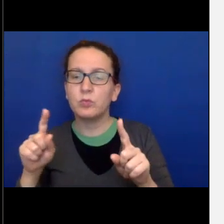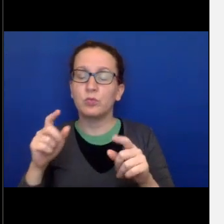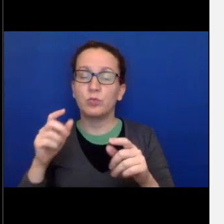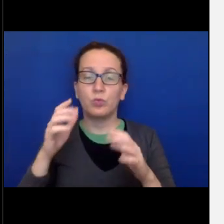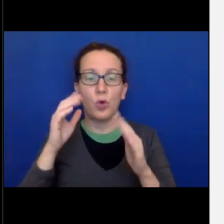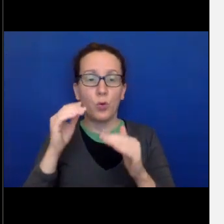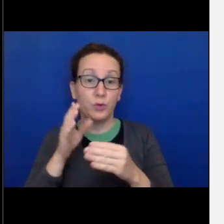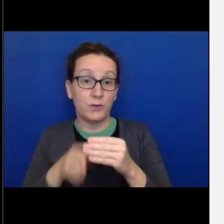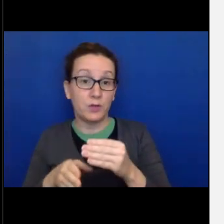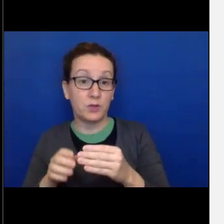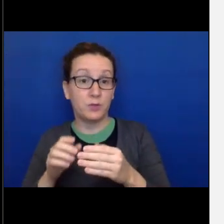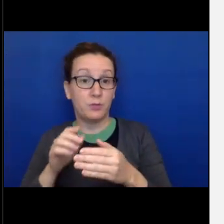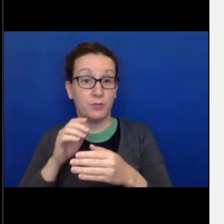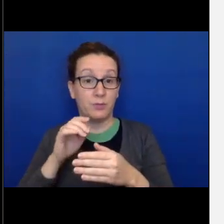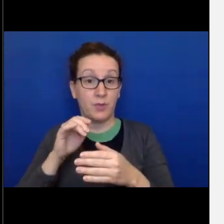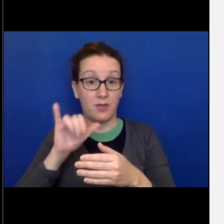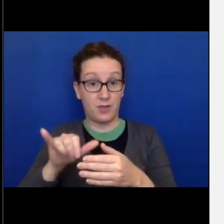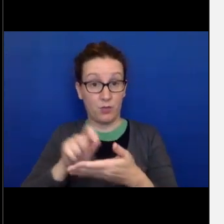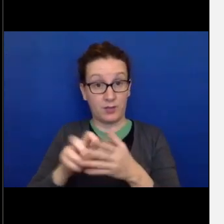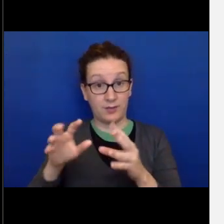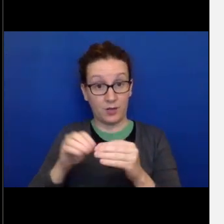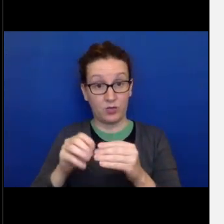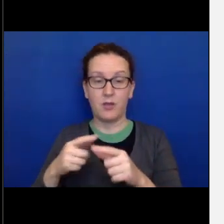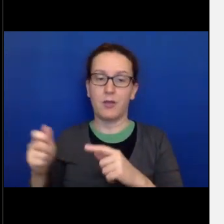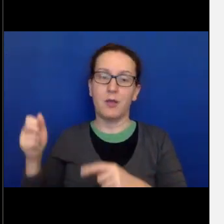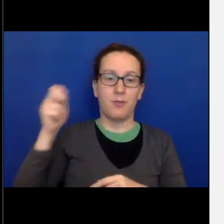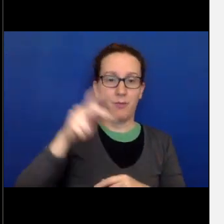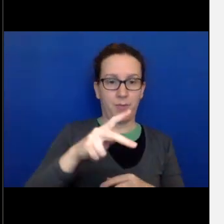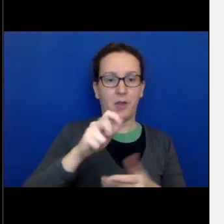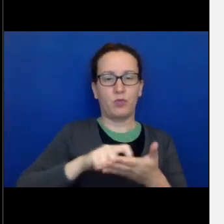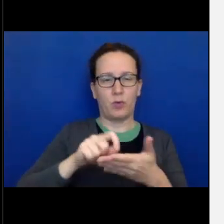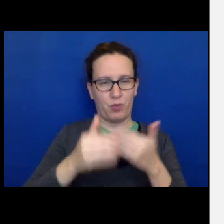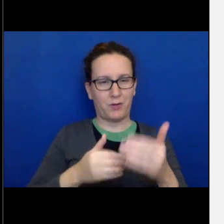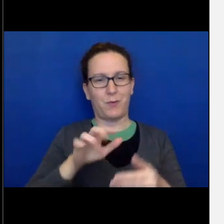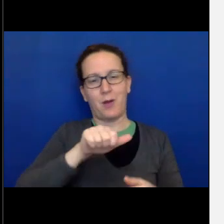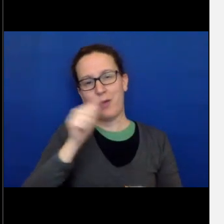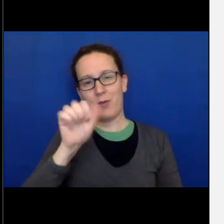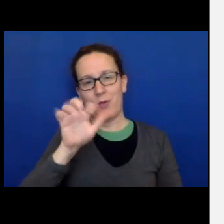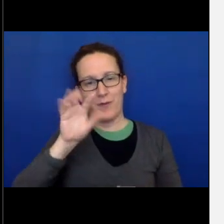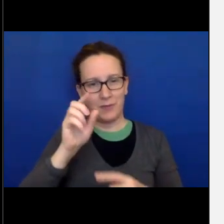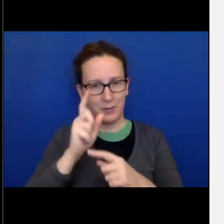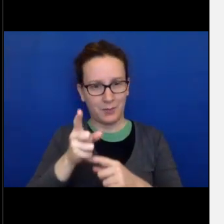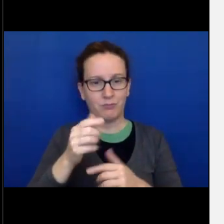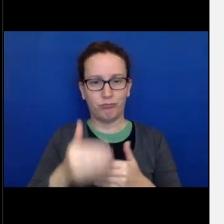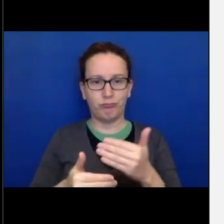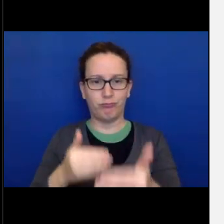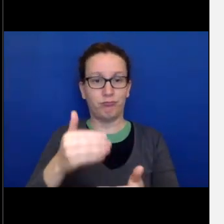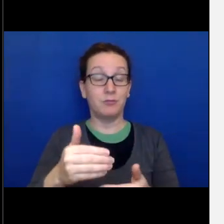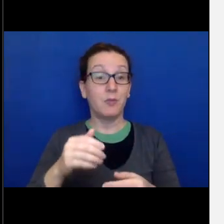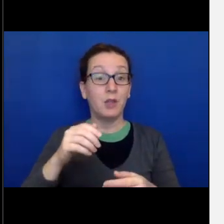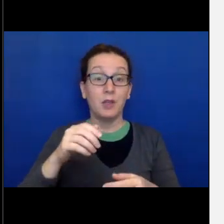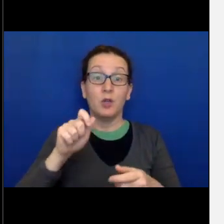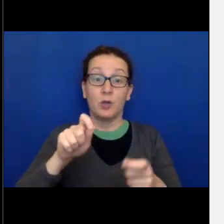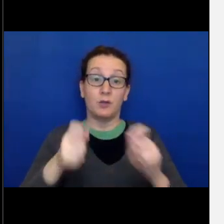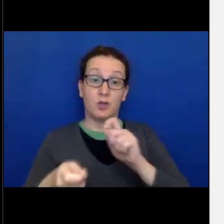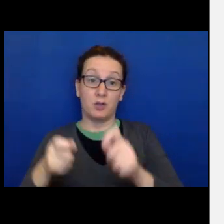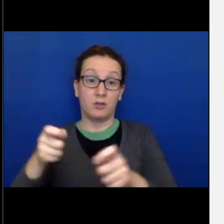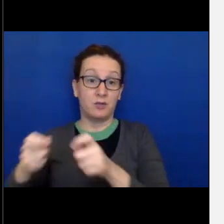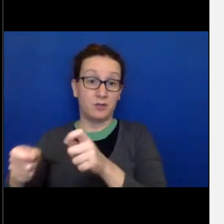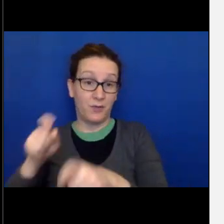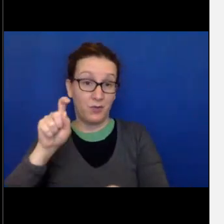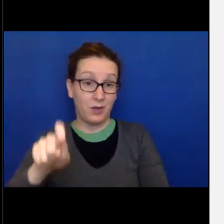the end of that writing session, and then hop back into the writing process for another 50 minutes. And you can adjust this as you need to, but it's